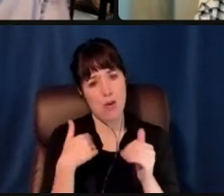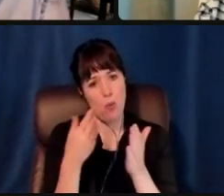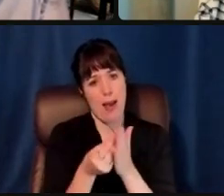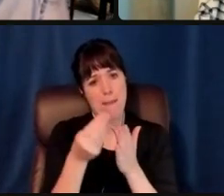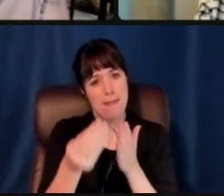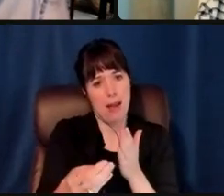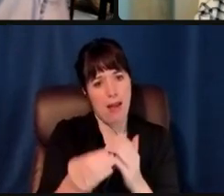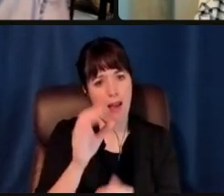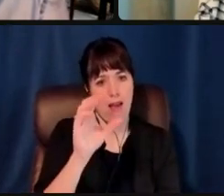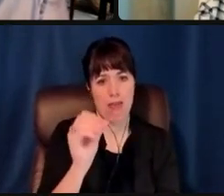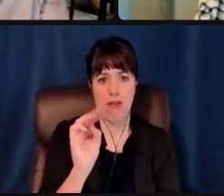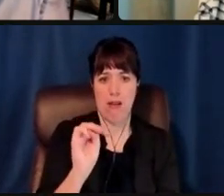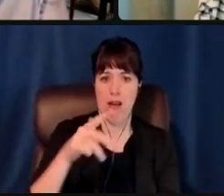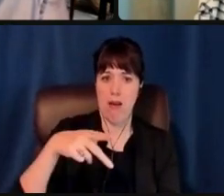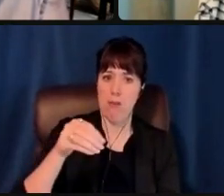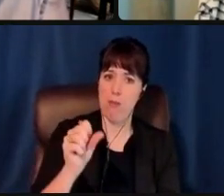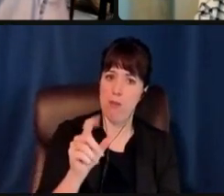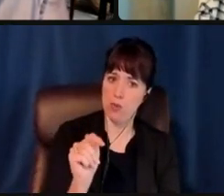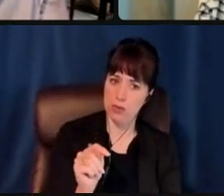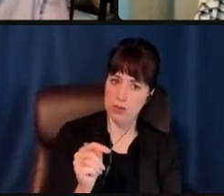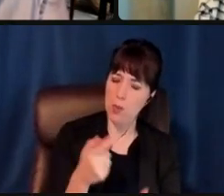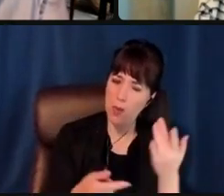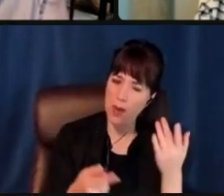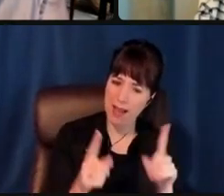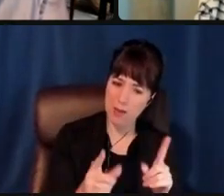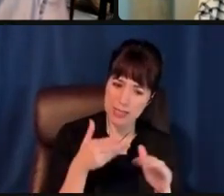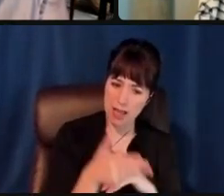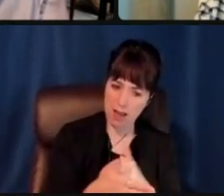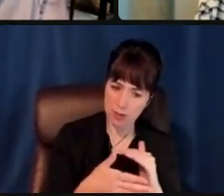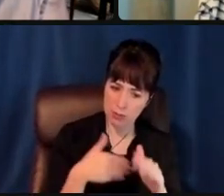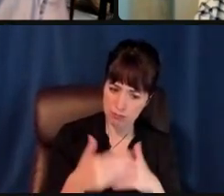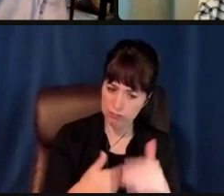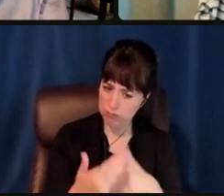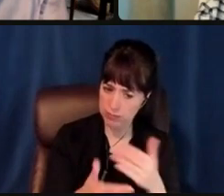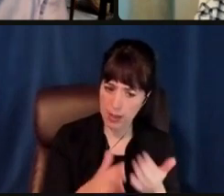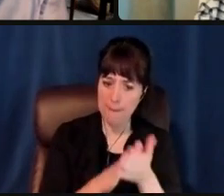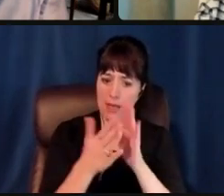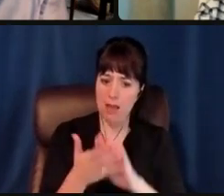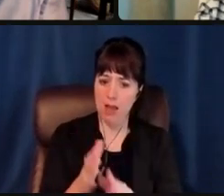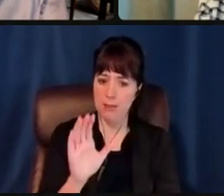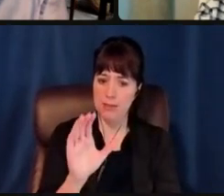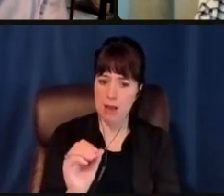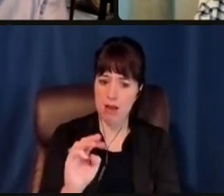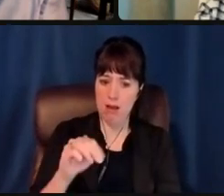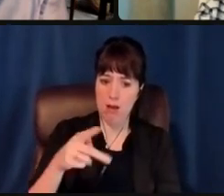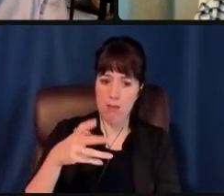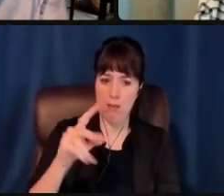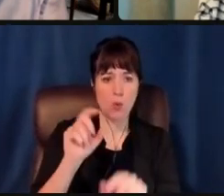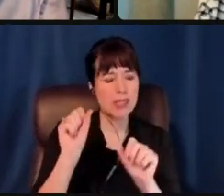compost? Is it like, what happens when it's processed and it becomes compost? Can folks buy it back?